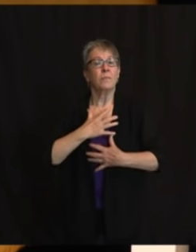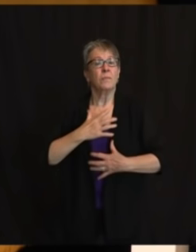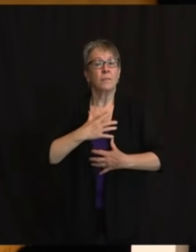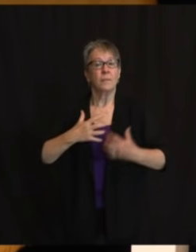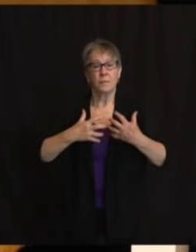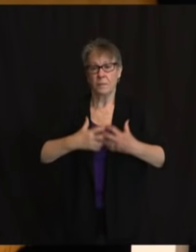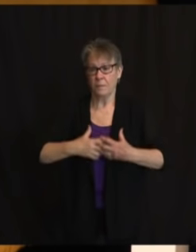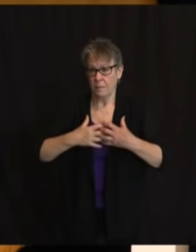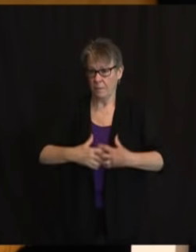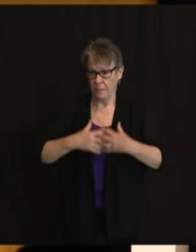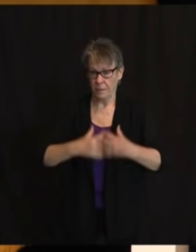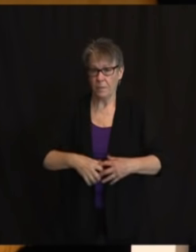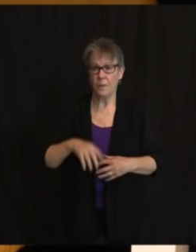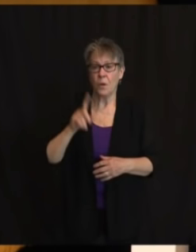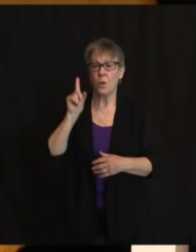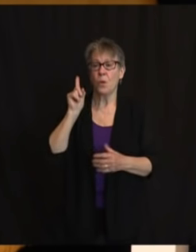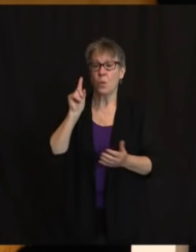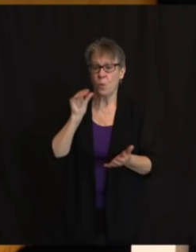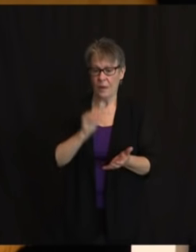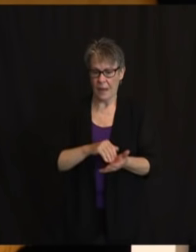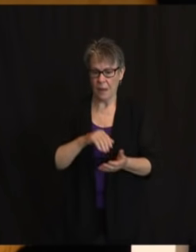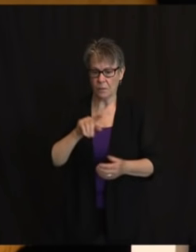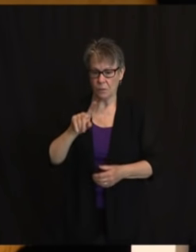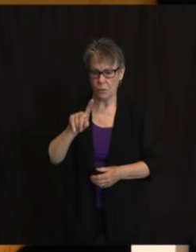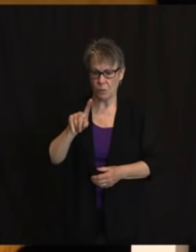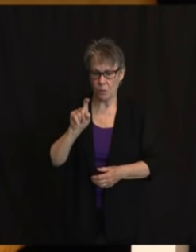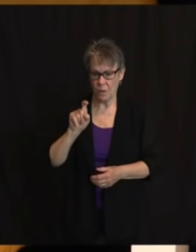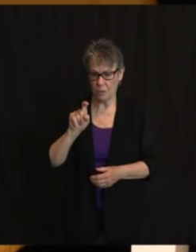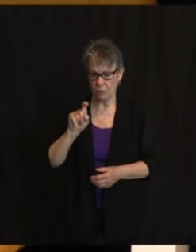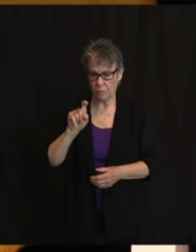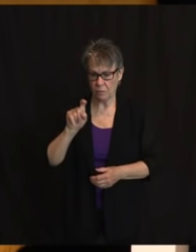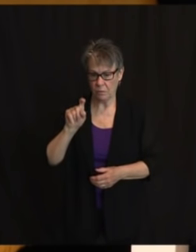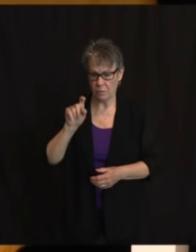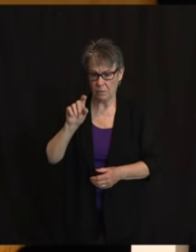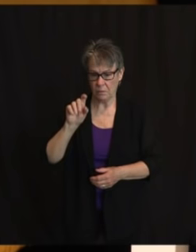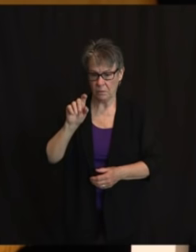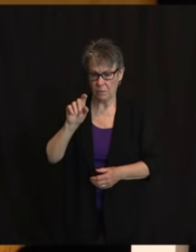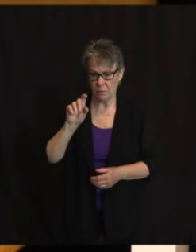ago. 2 hospitals in the central region were on divert